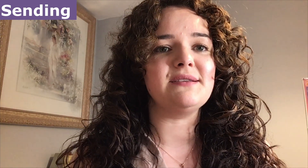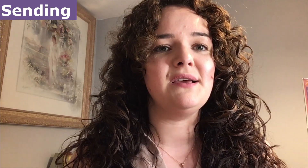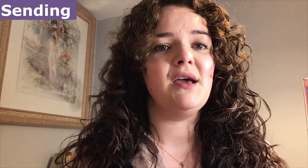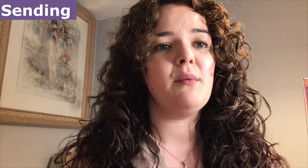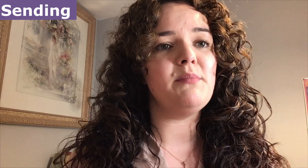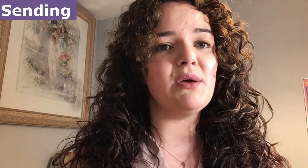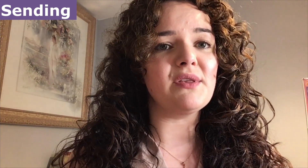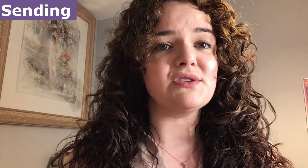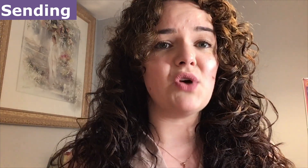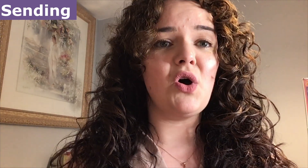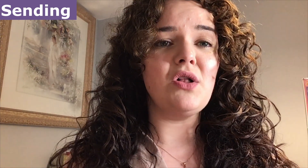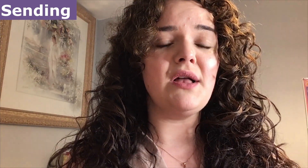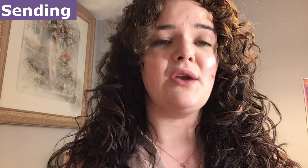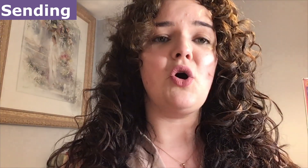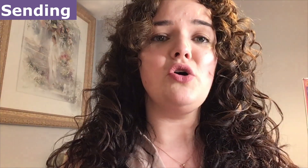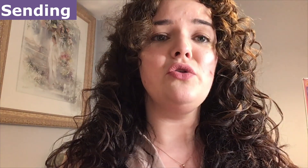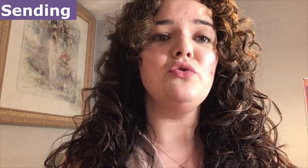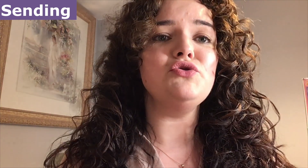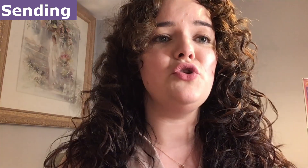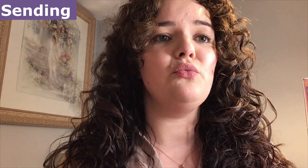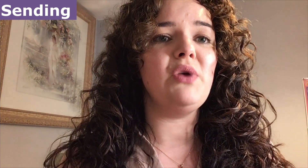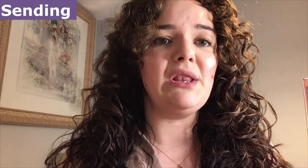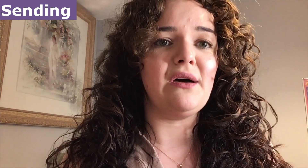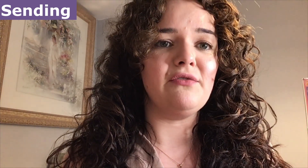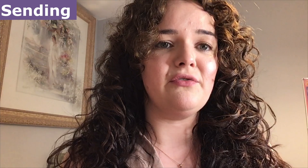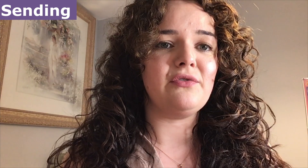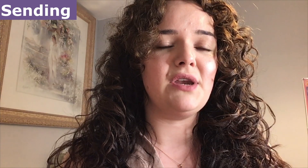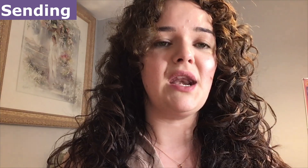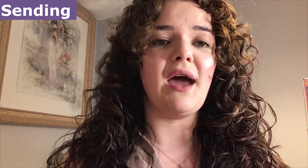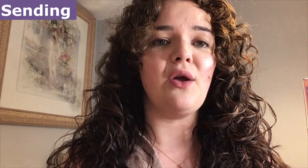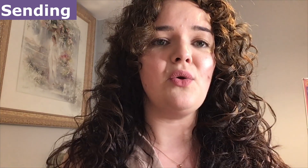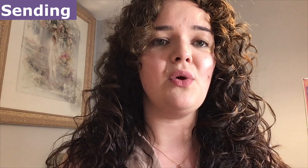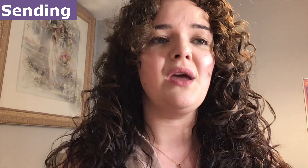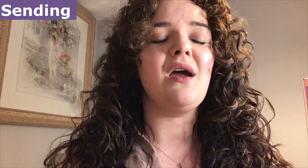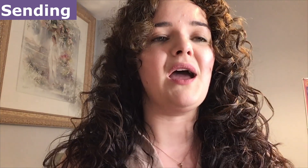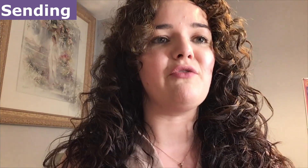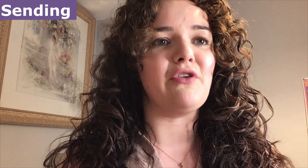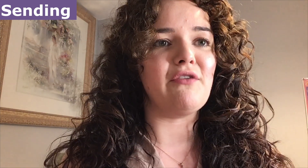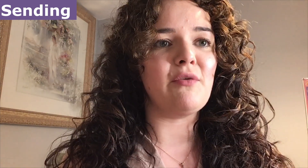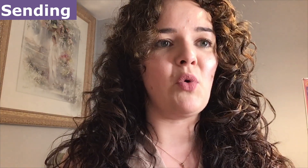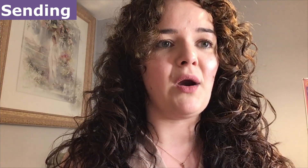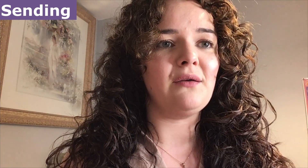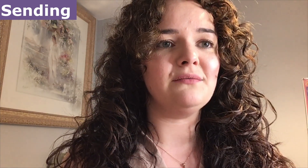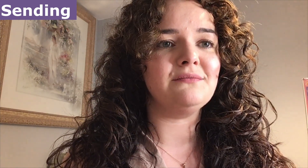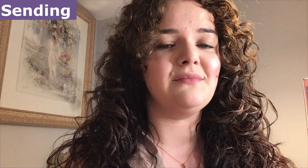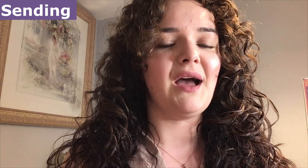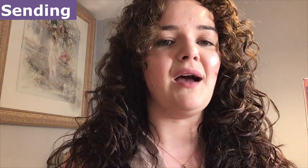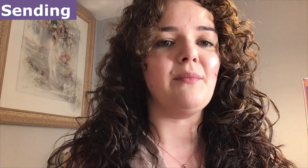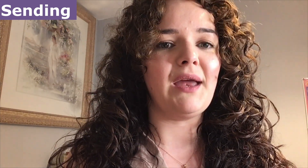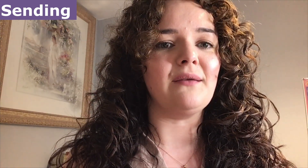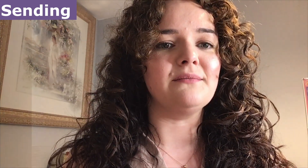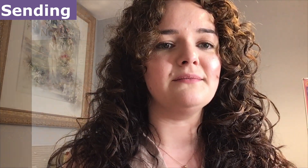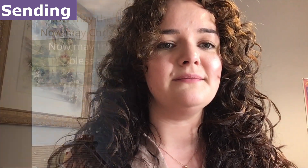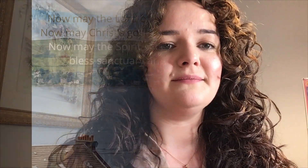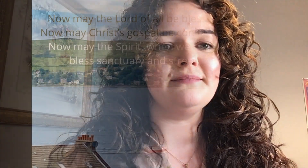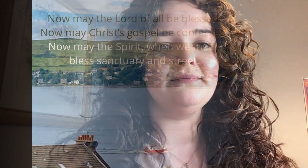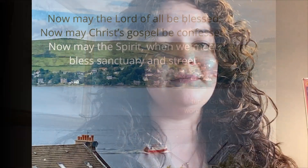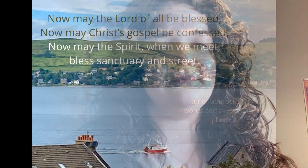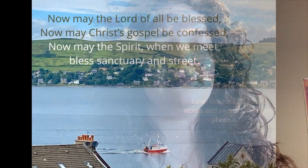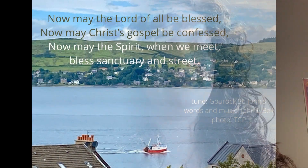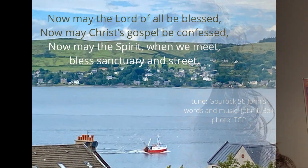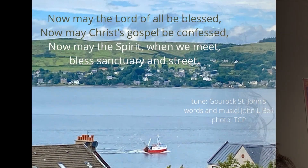Spirit be with us all and all those whom we love, now and forevermore. Amen.